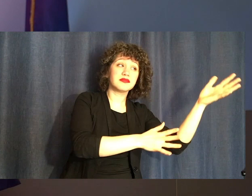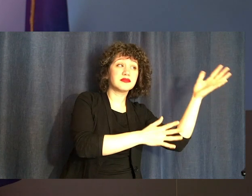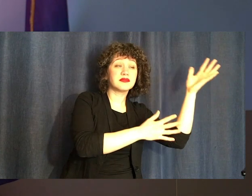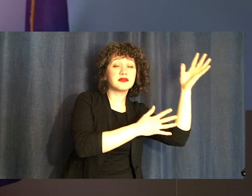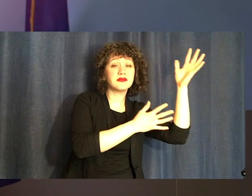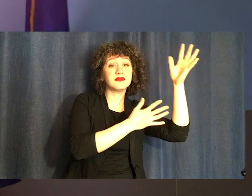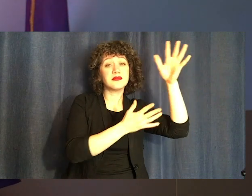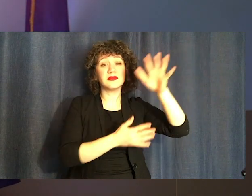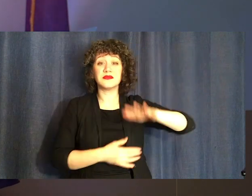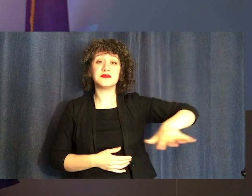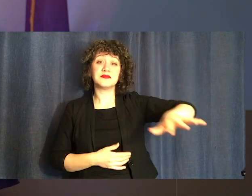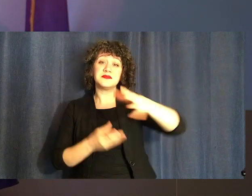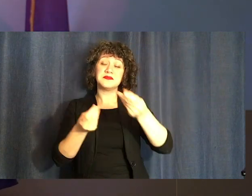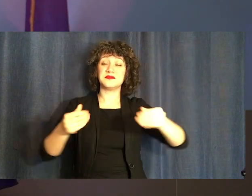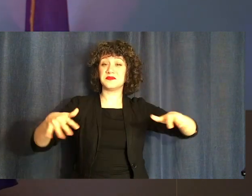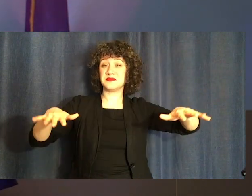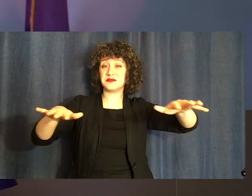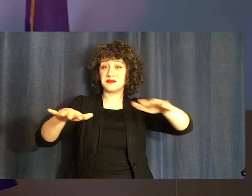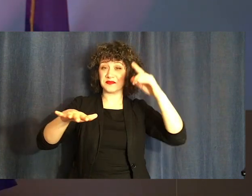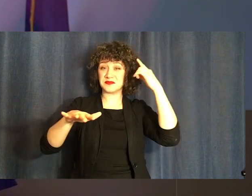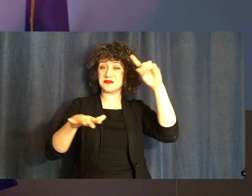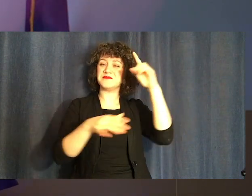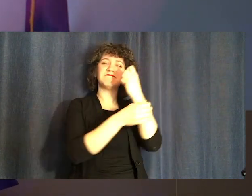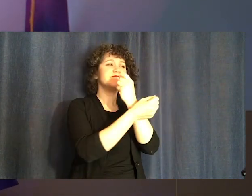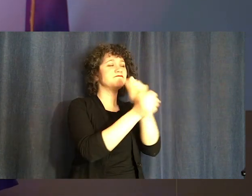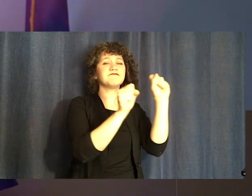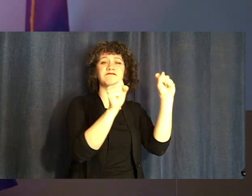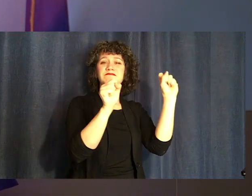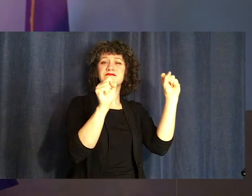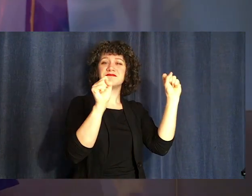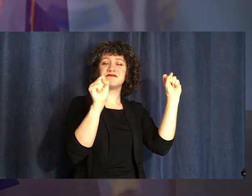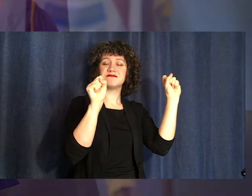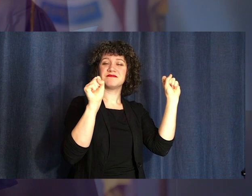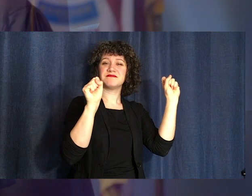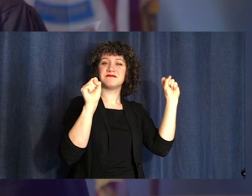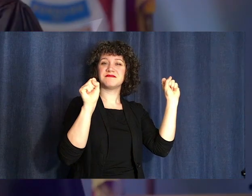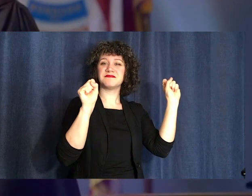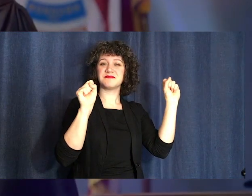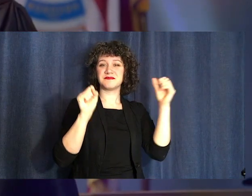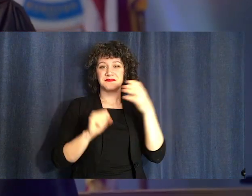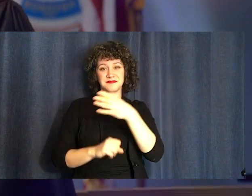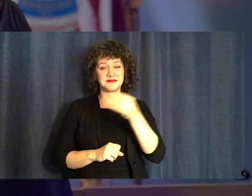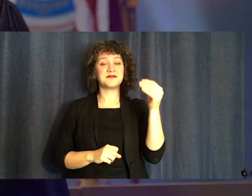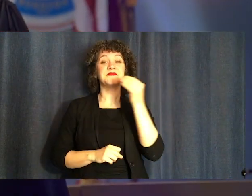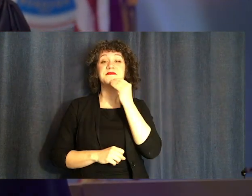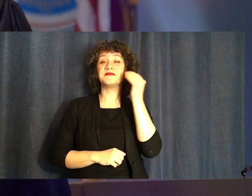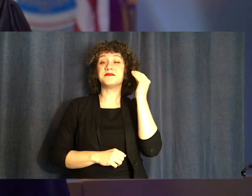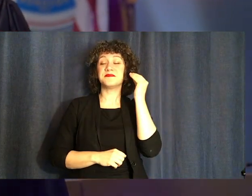wave o'er the land of the free and